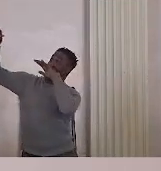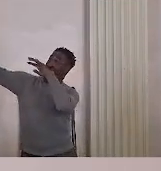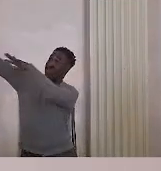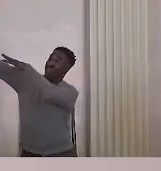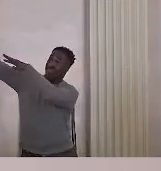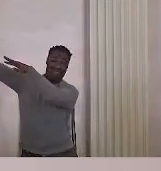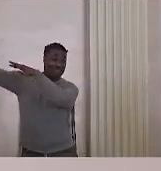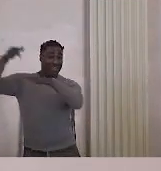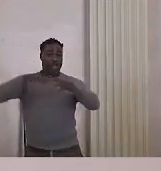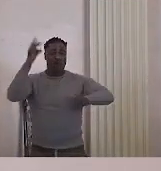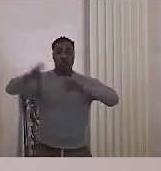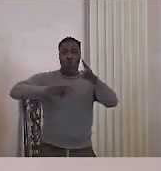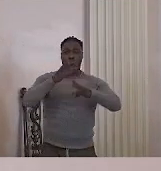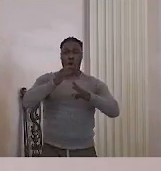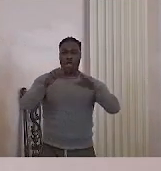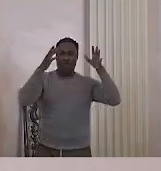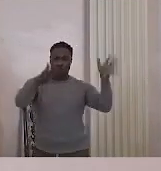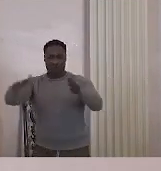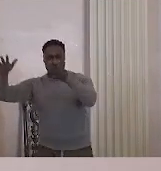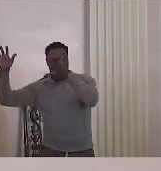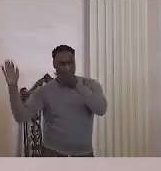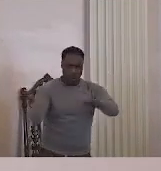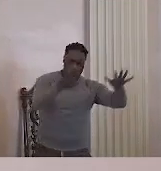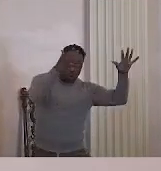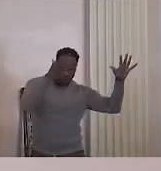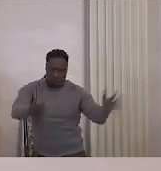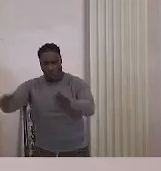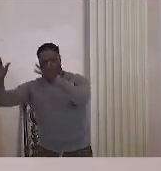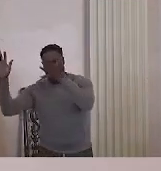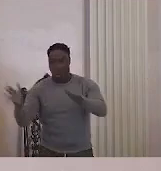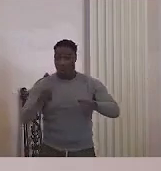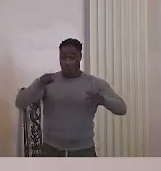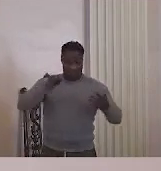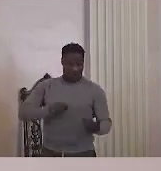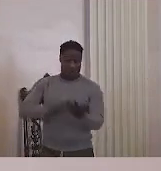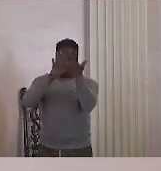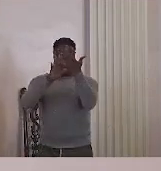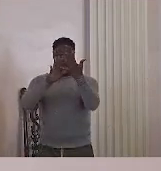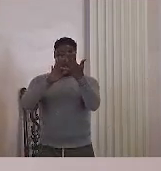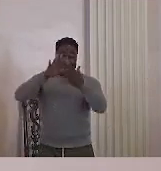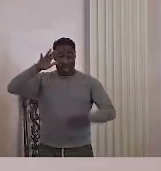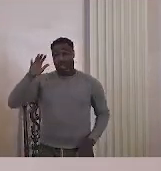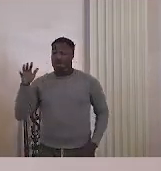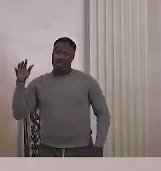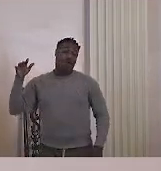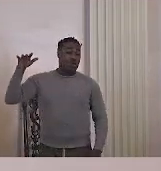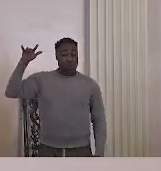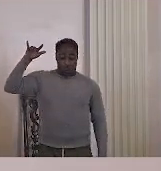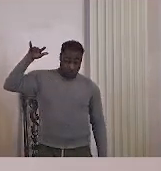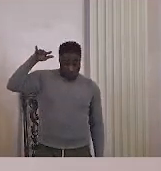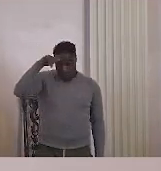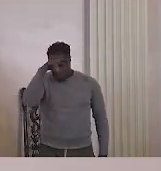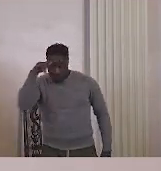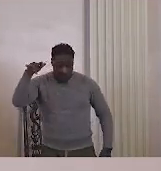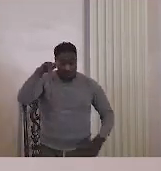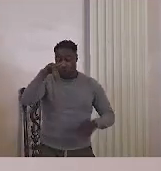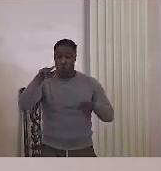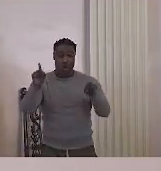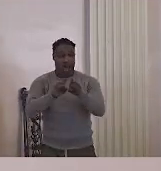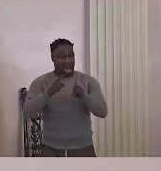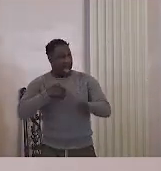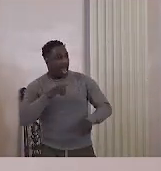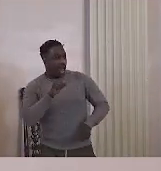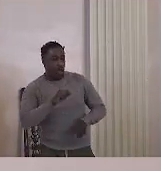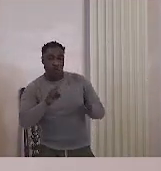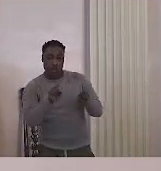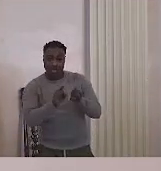world of storms. You face headwinds, perhaps as I do,